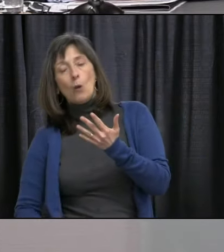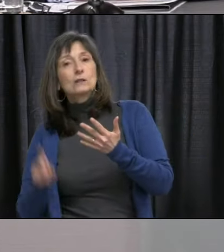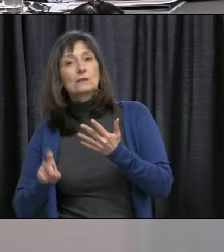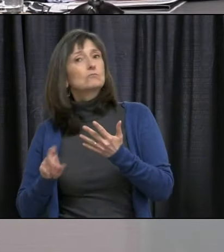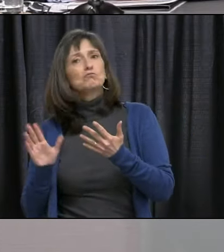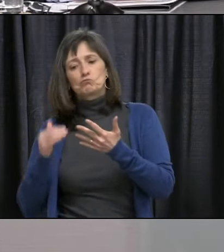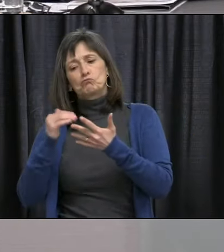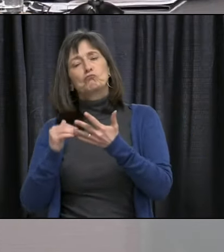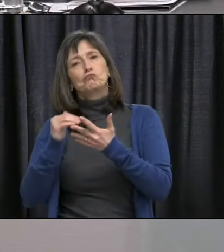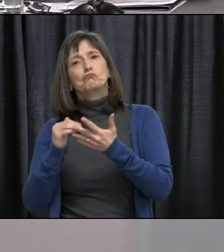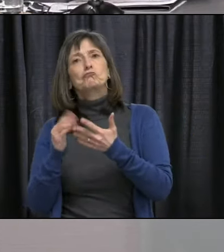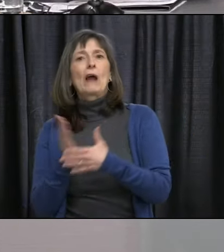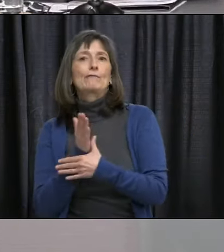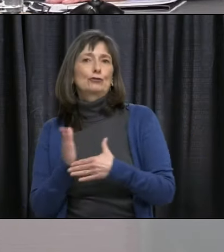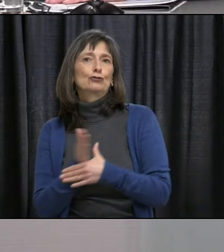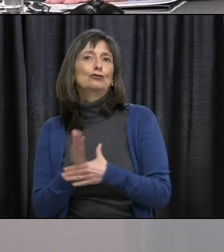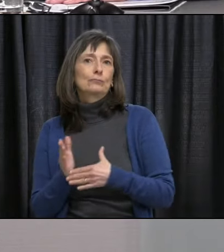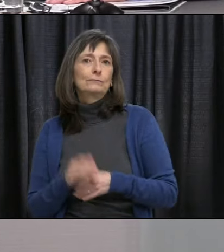ahead.